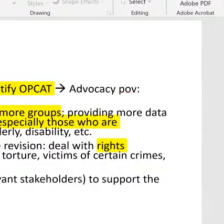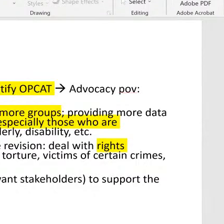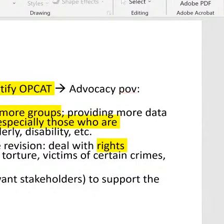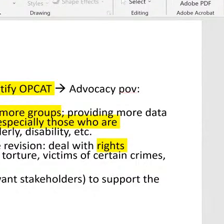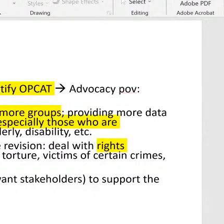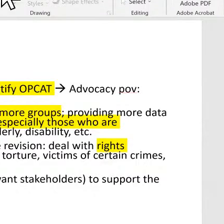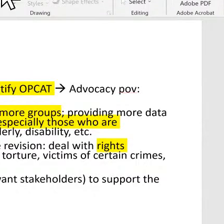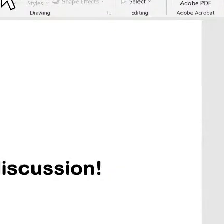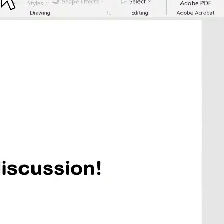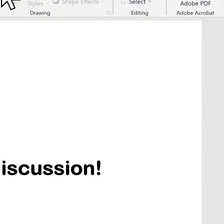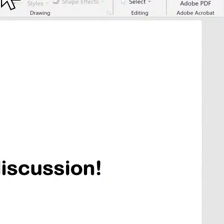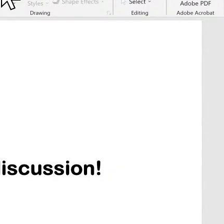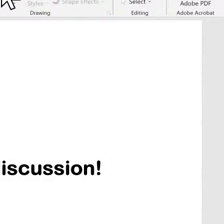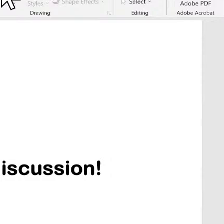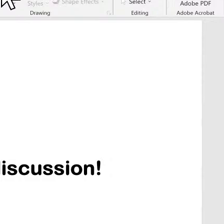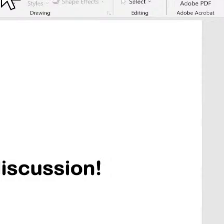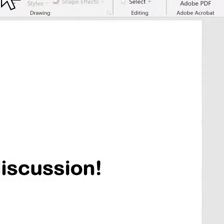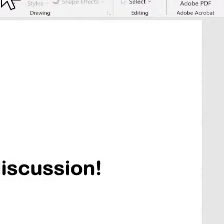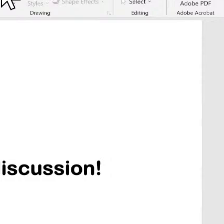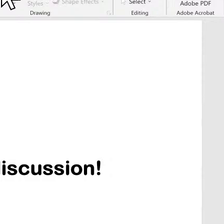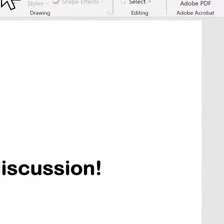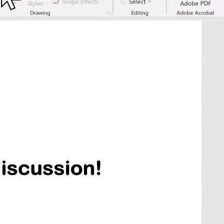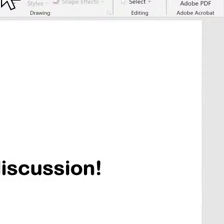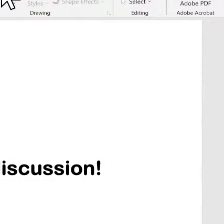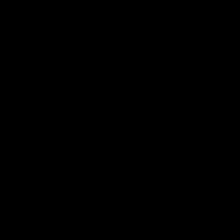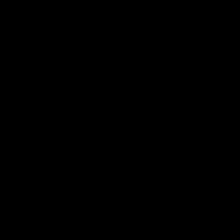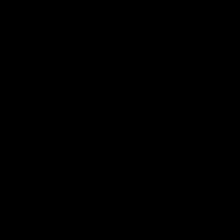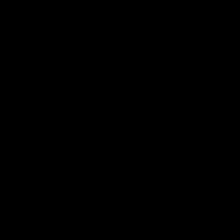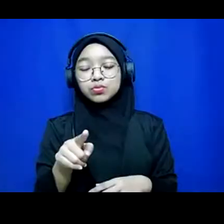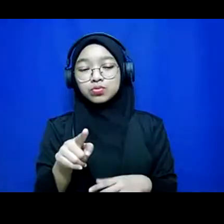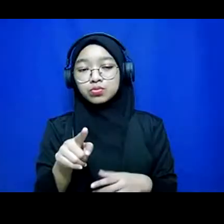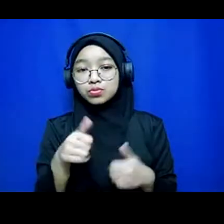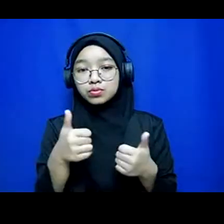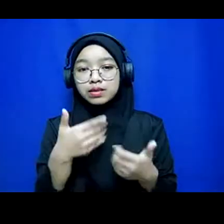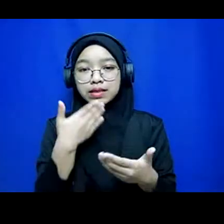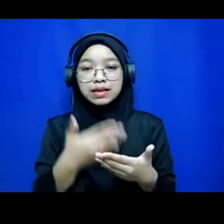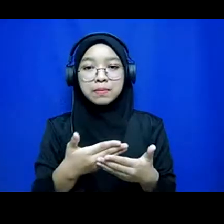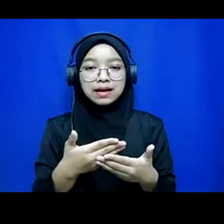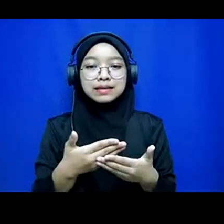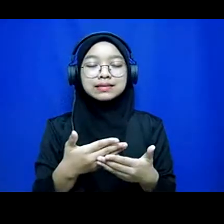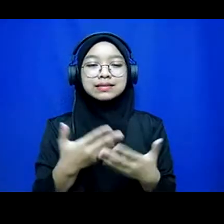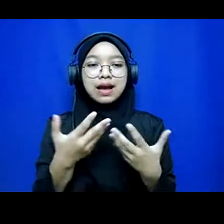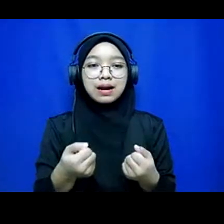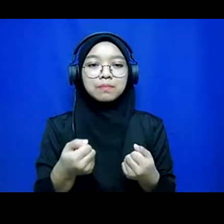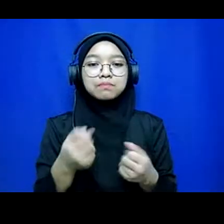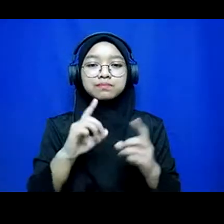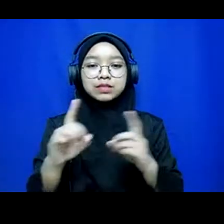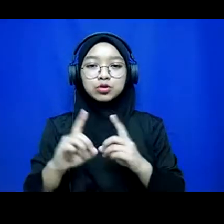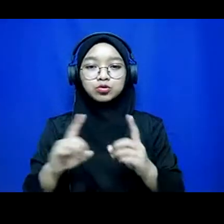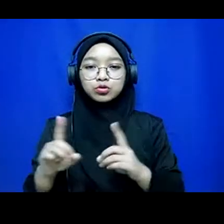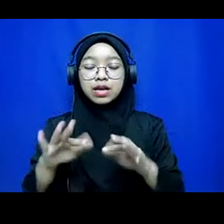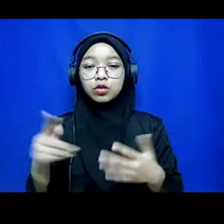the discussion. I thank you so much and have a fruitful discussion.